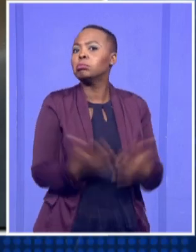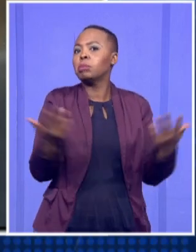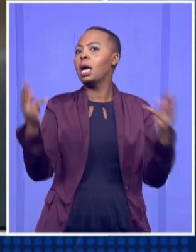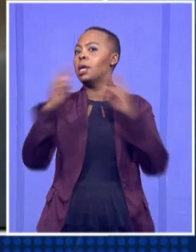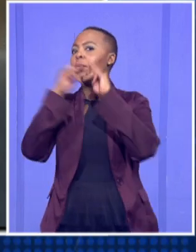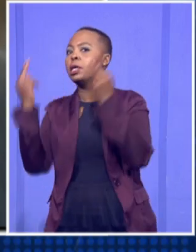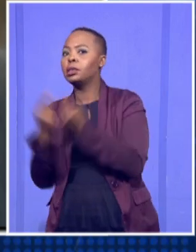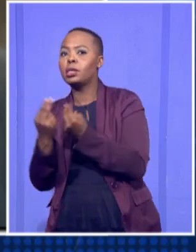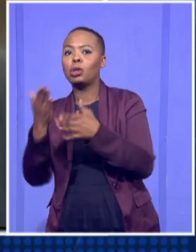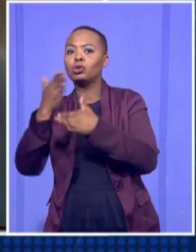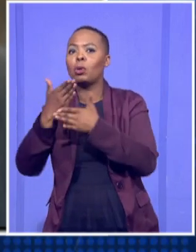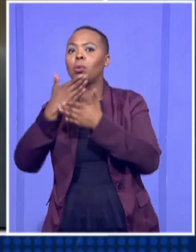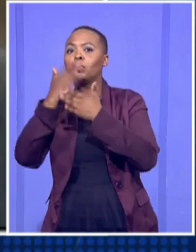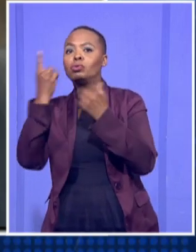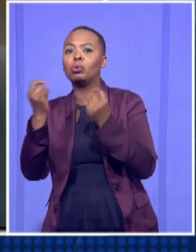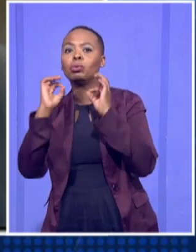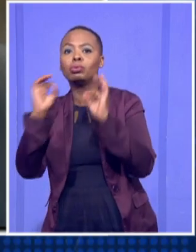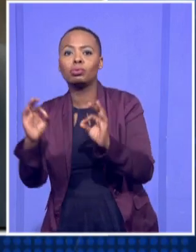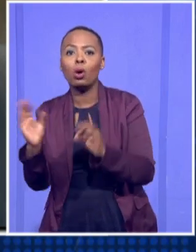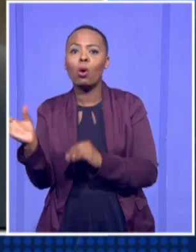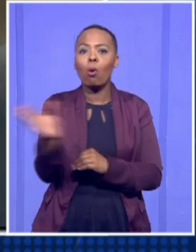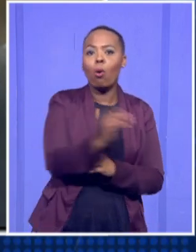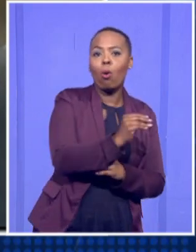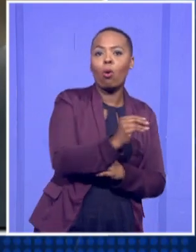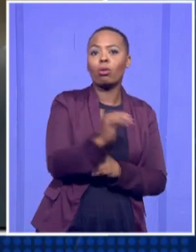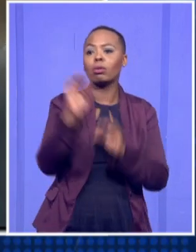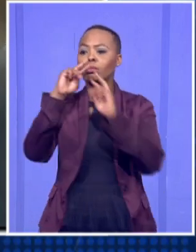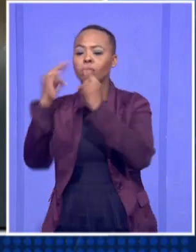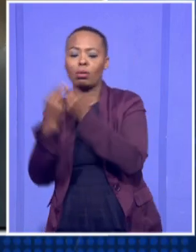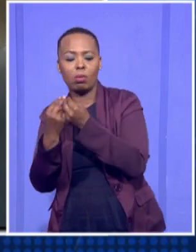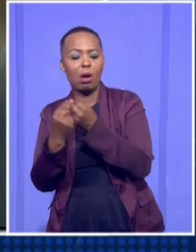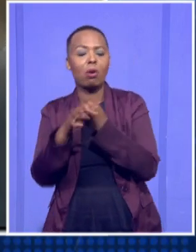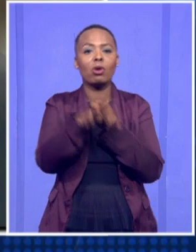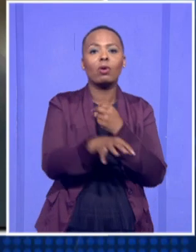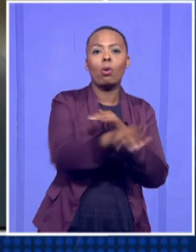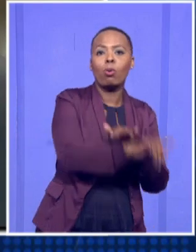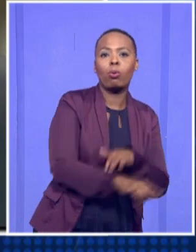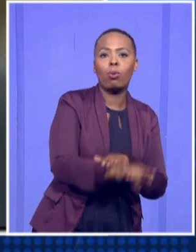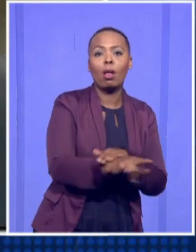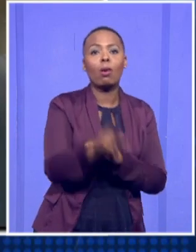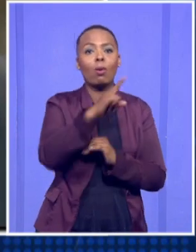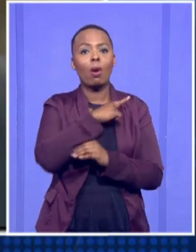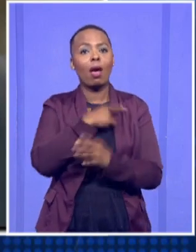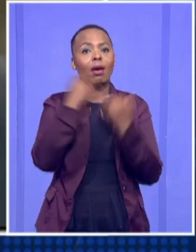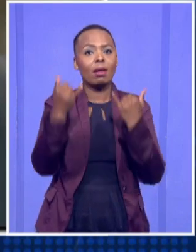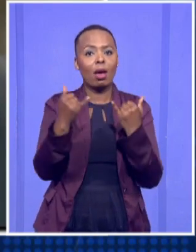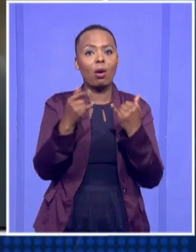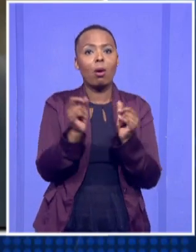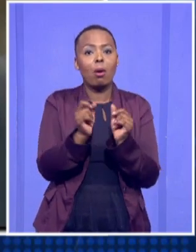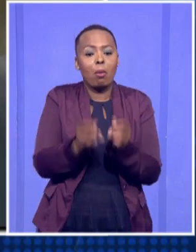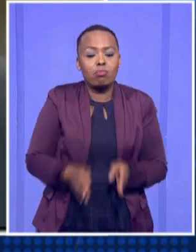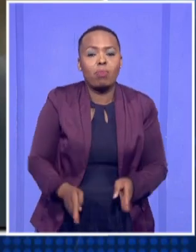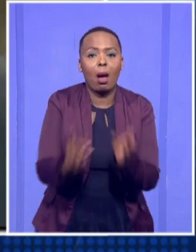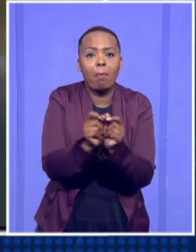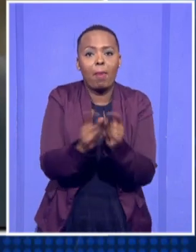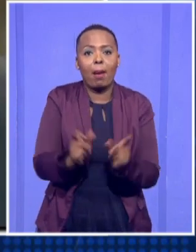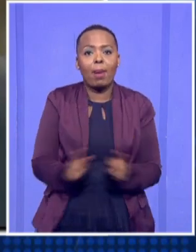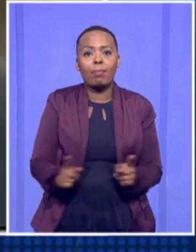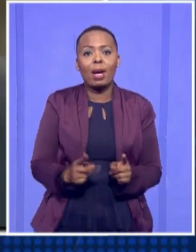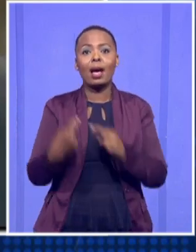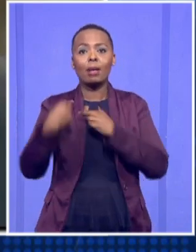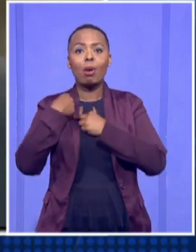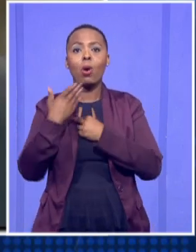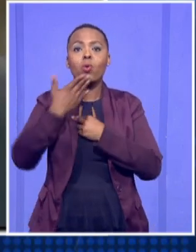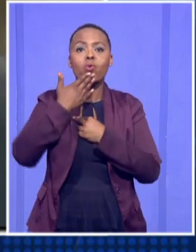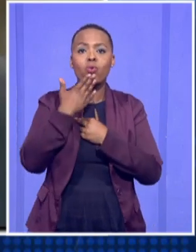this doesn't give me any surety about the fact that, the issue regarding potholes, who takes responsibility